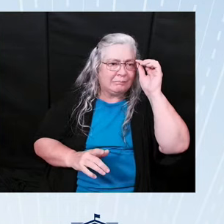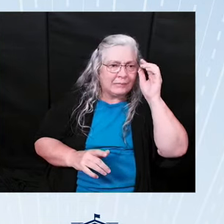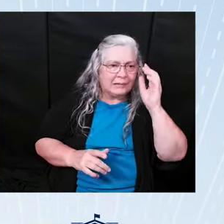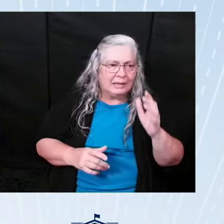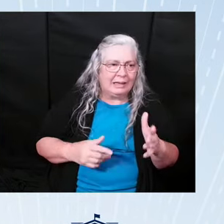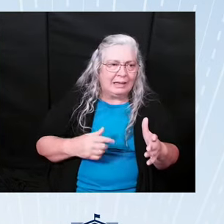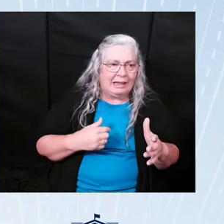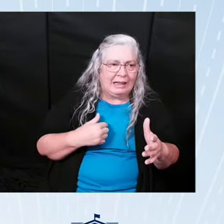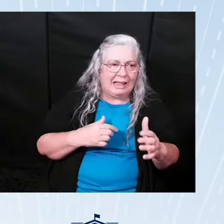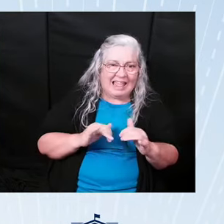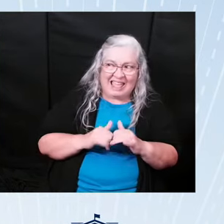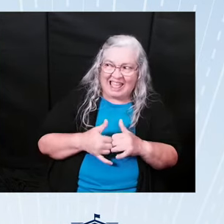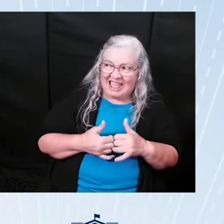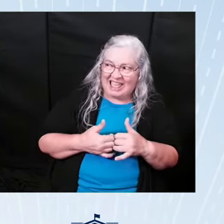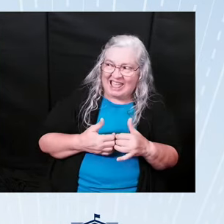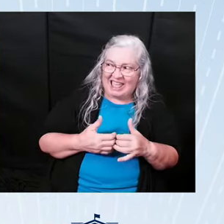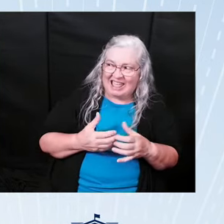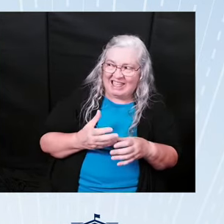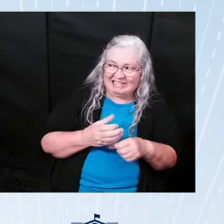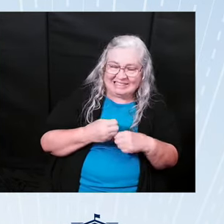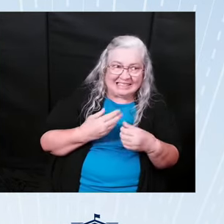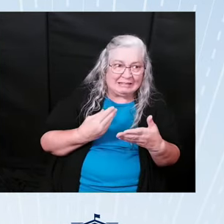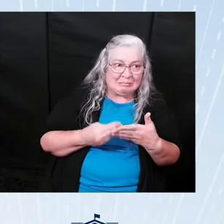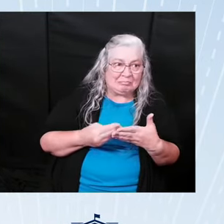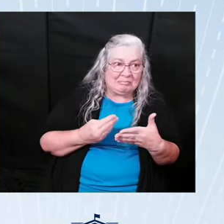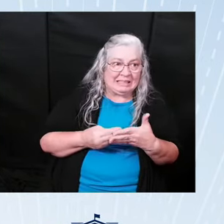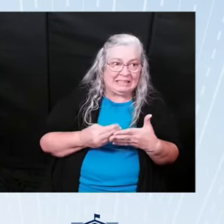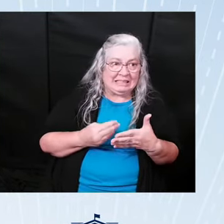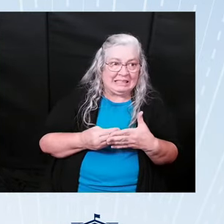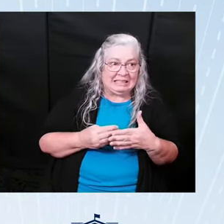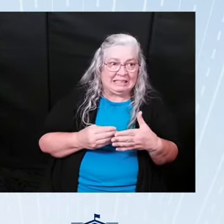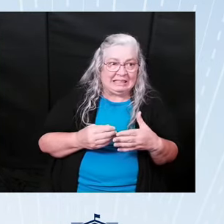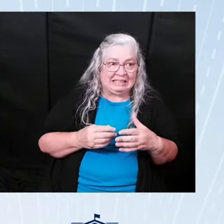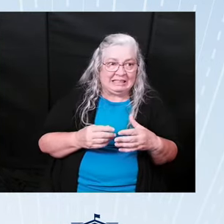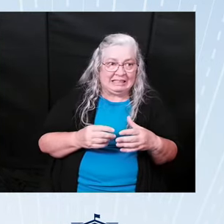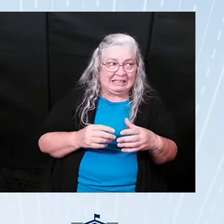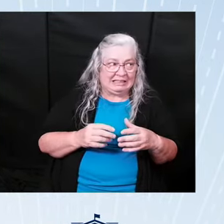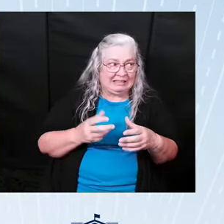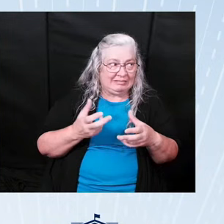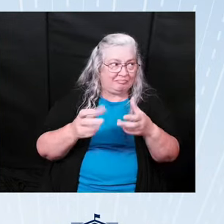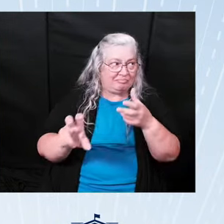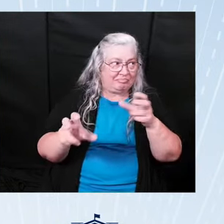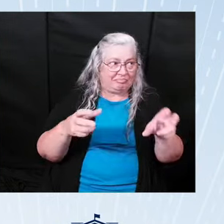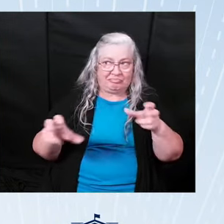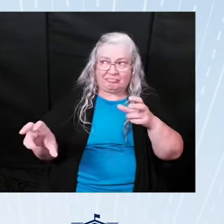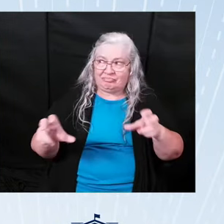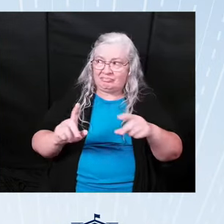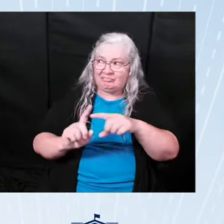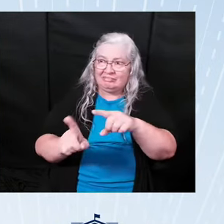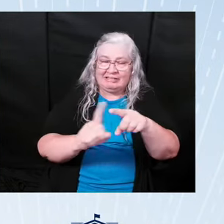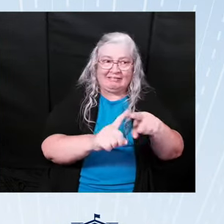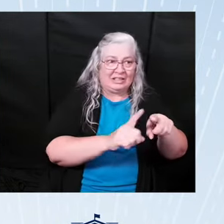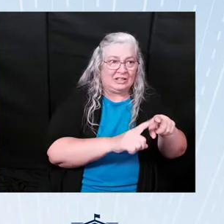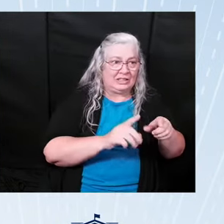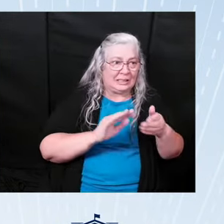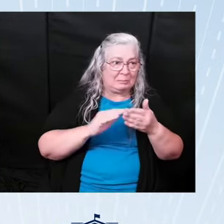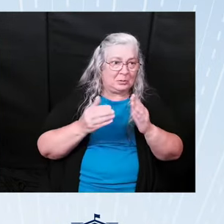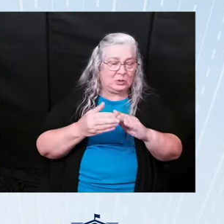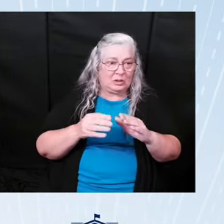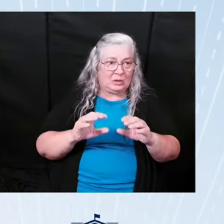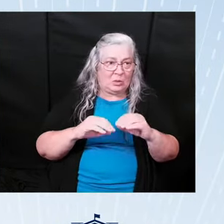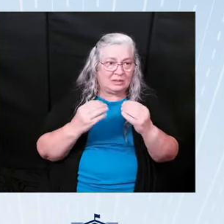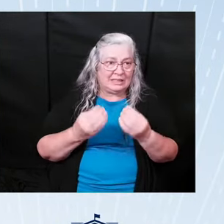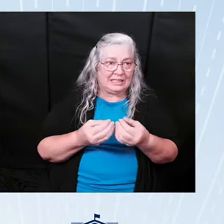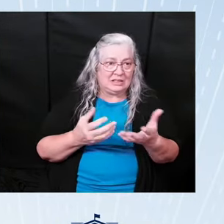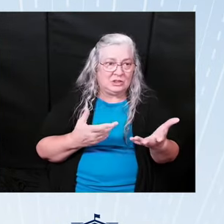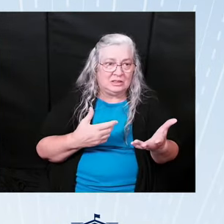of community organizations and support folks to get access to resources is critical. And so in terms of